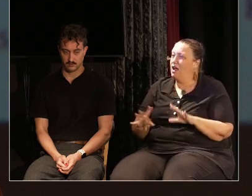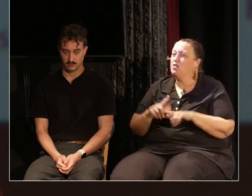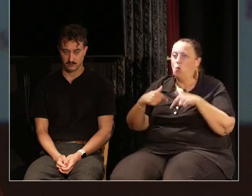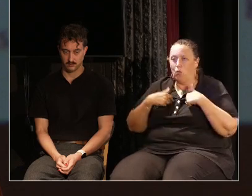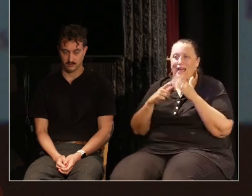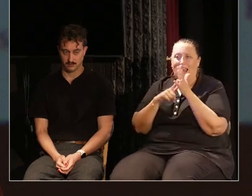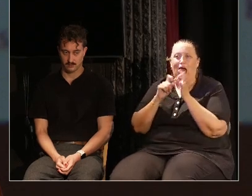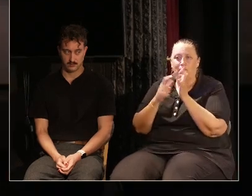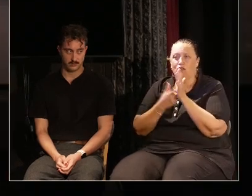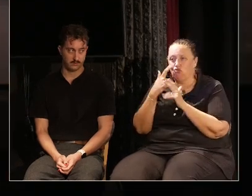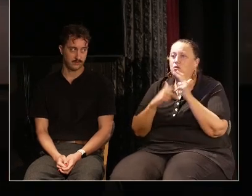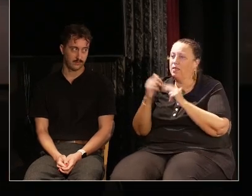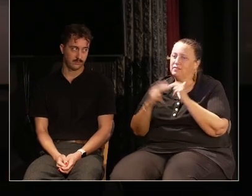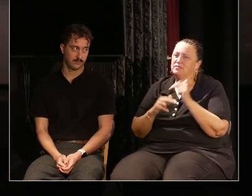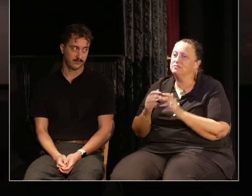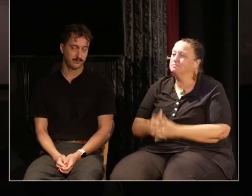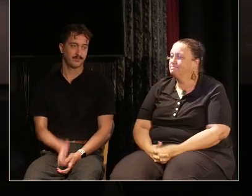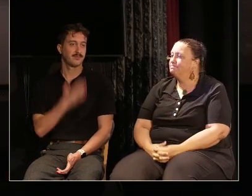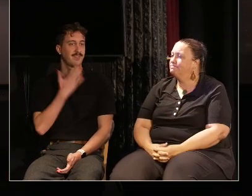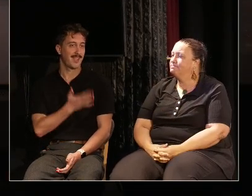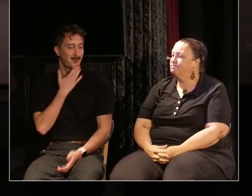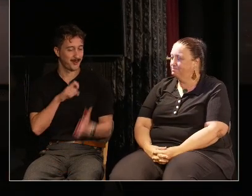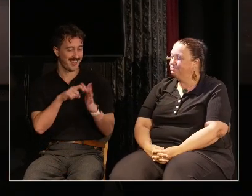build. Thank you, Kate.